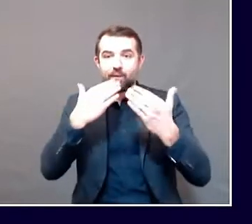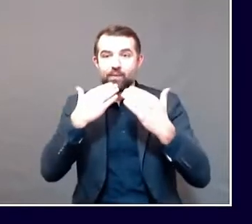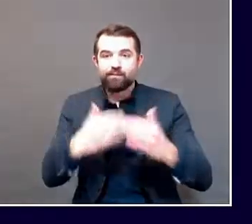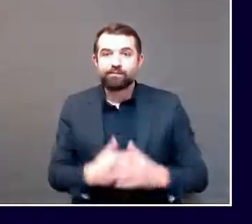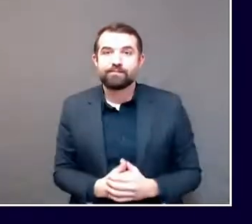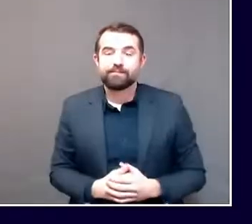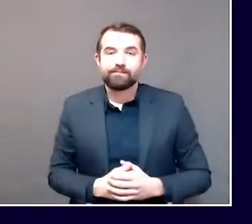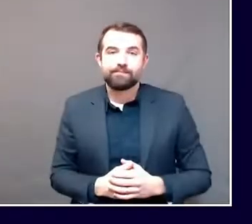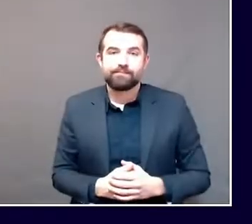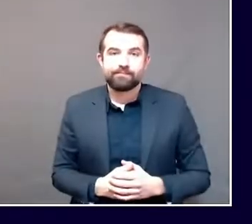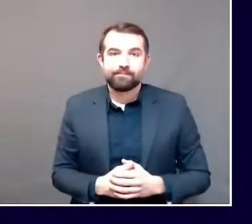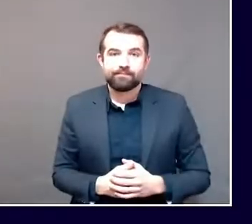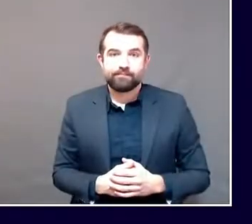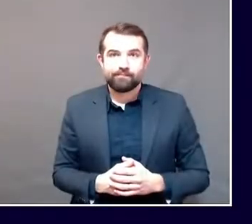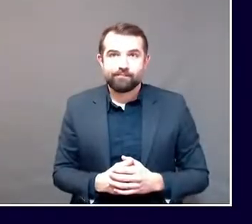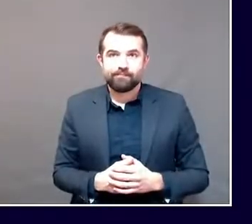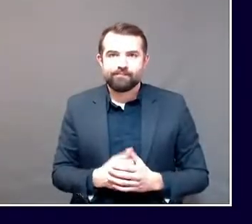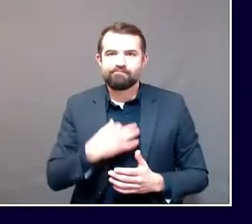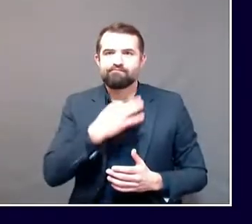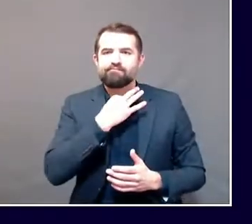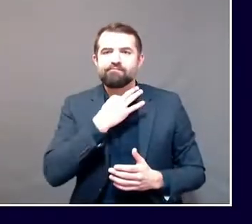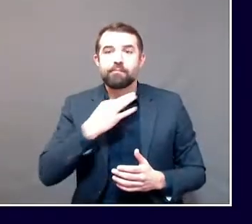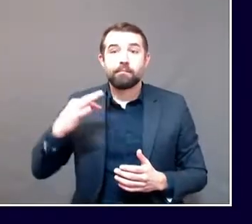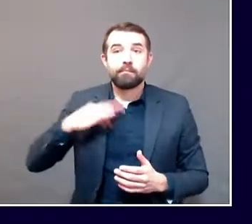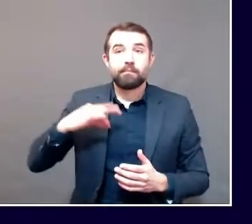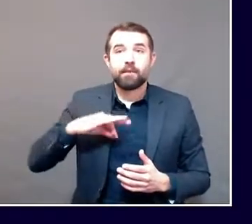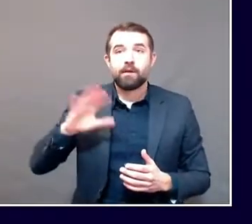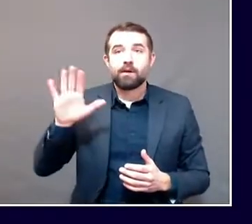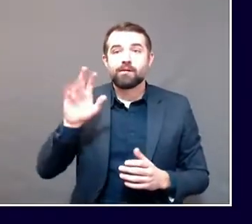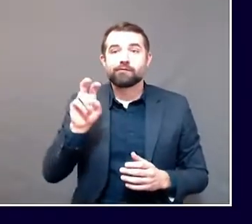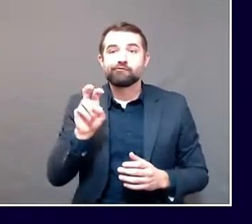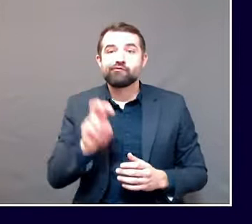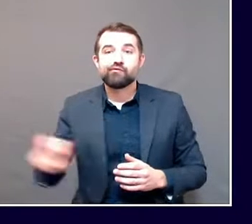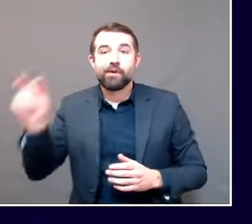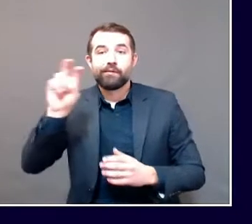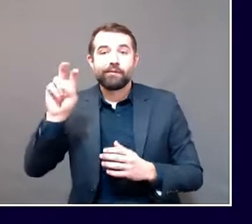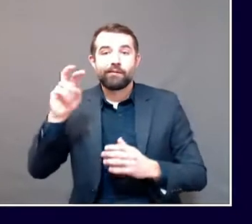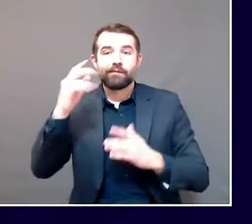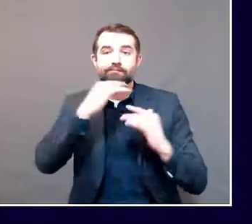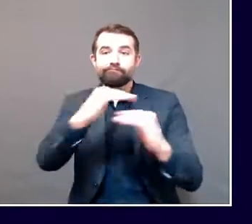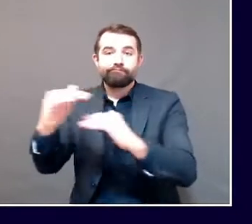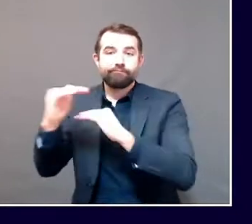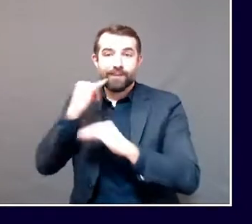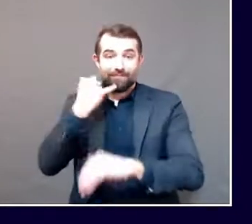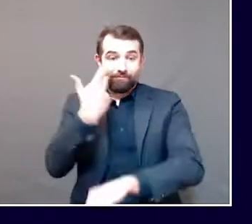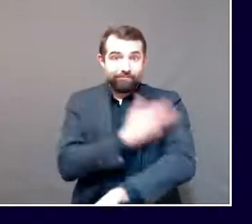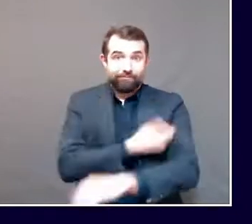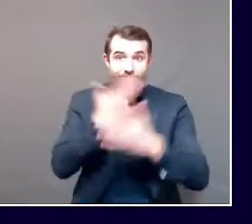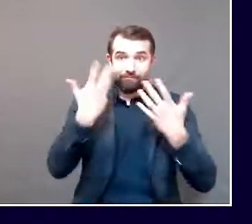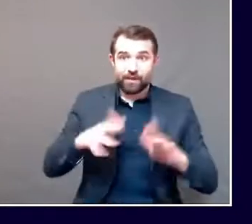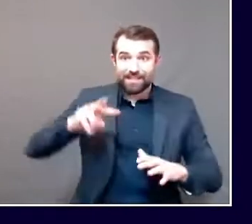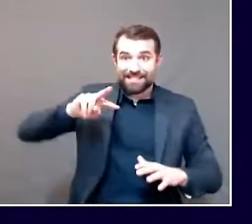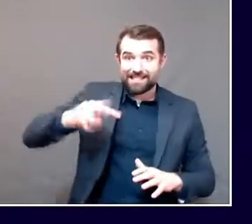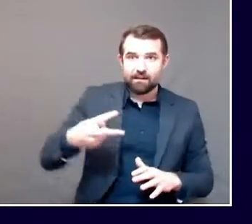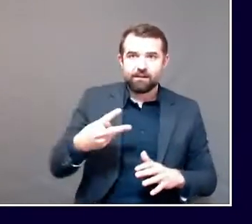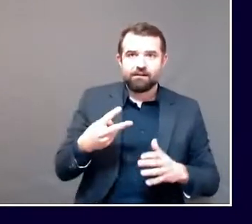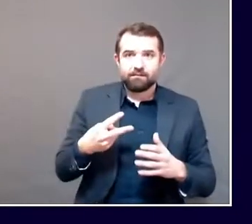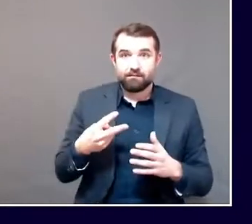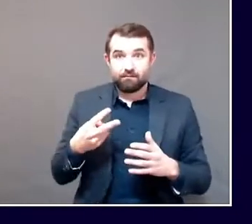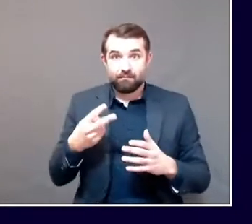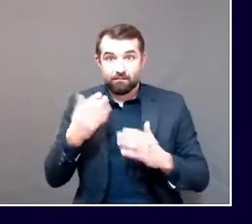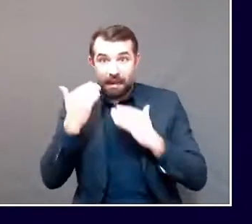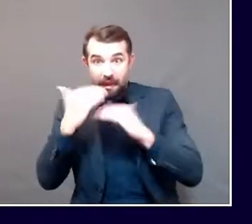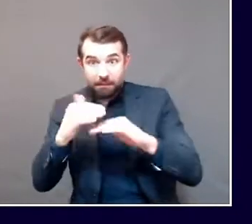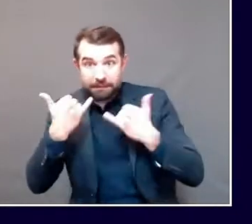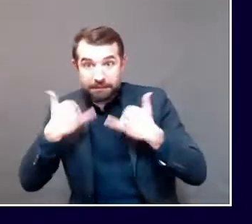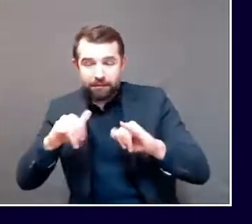travel restrictions apply to someone either in or out of state once they're vaccinated? It's too early to tell. Generally